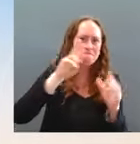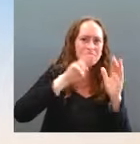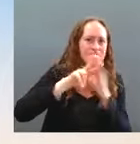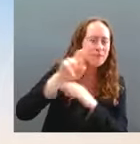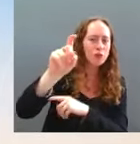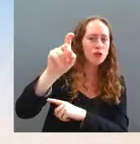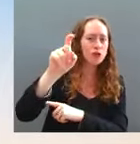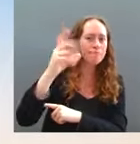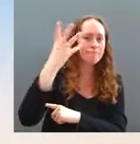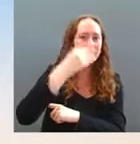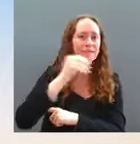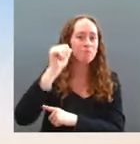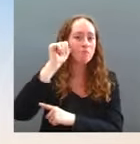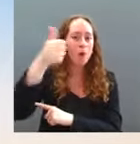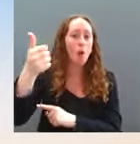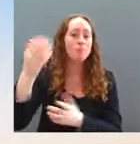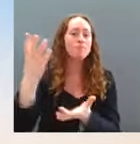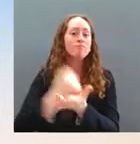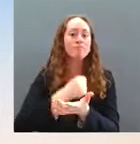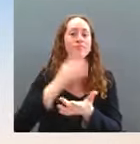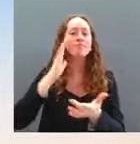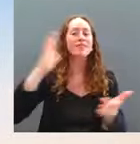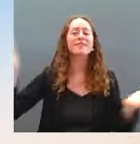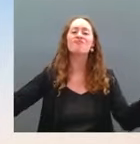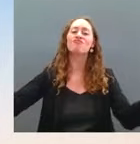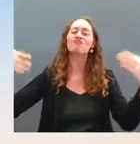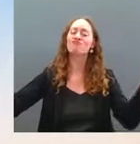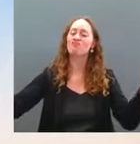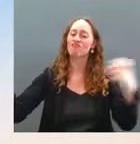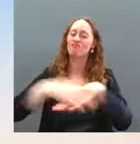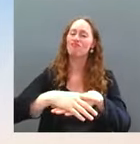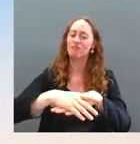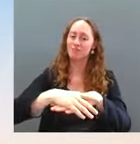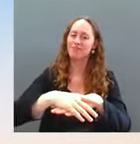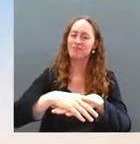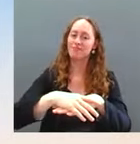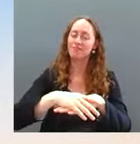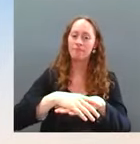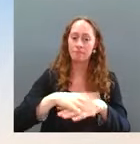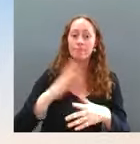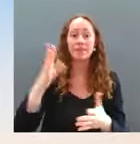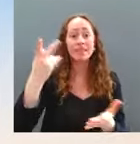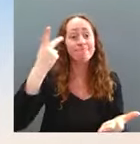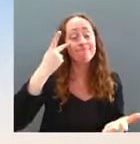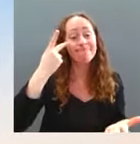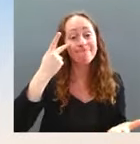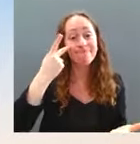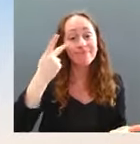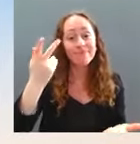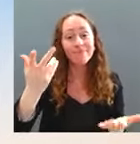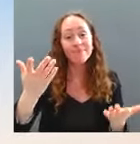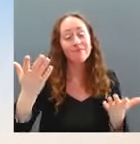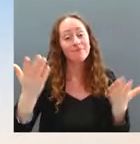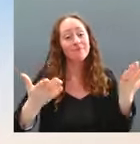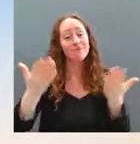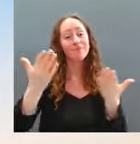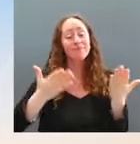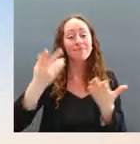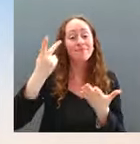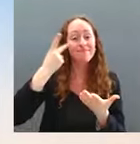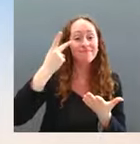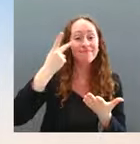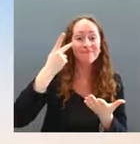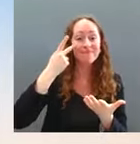would enable us to do that. So those are the biggest factors. But there's no question, Josh, that also is true statistically. CDC is actually a little